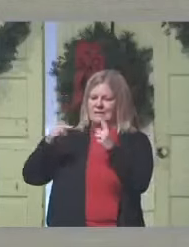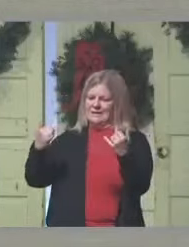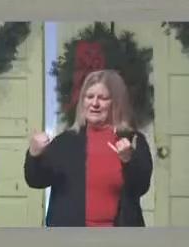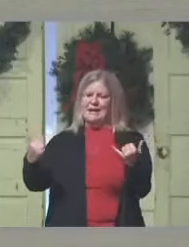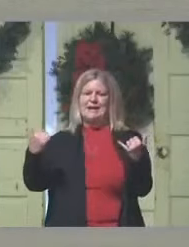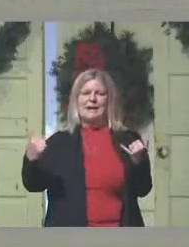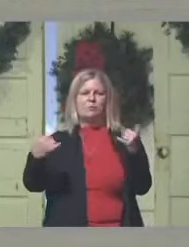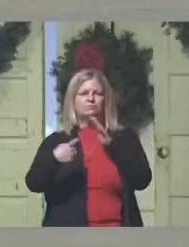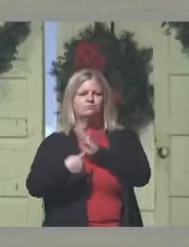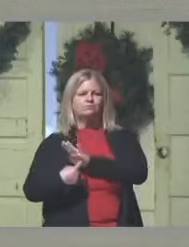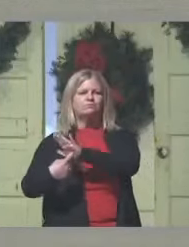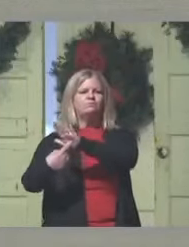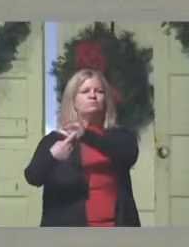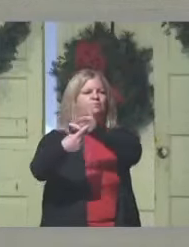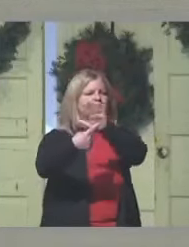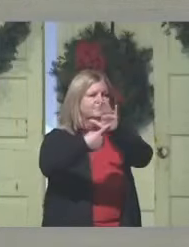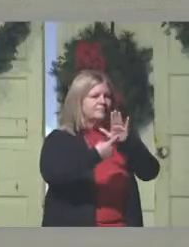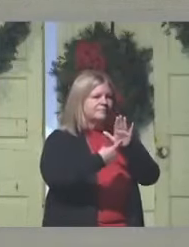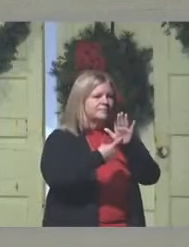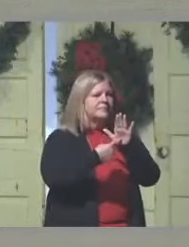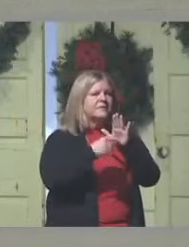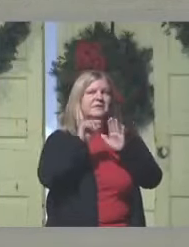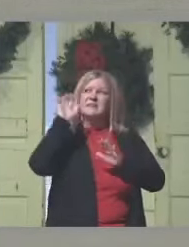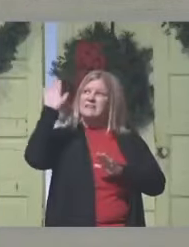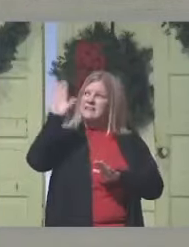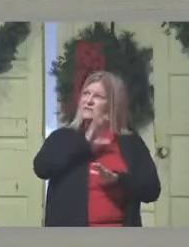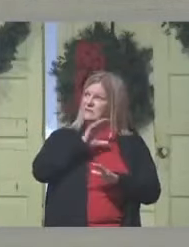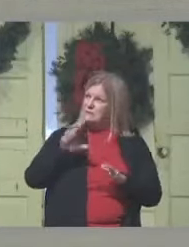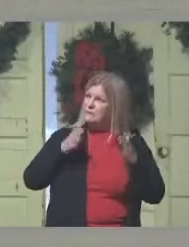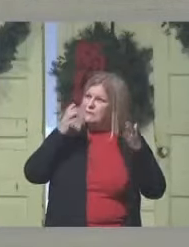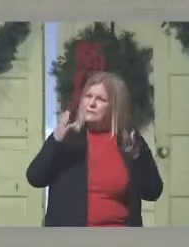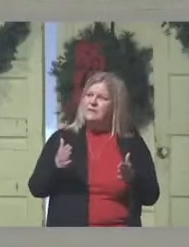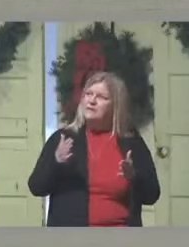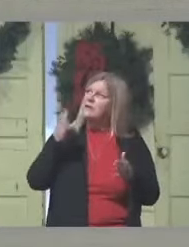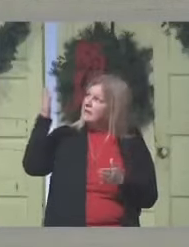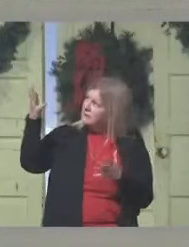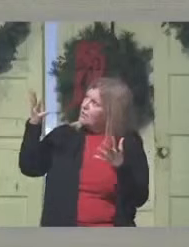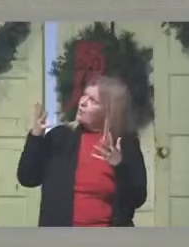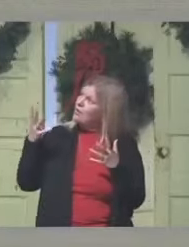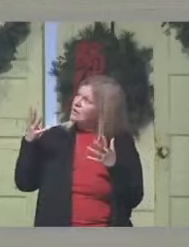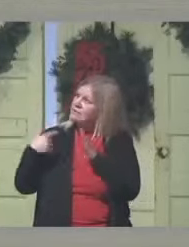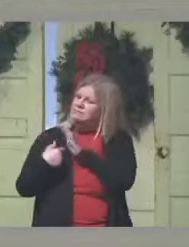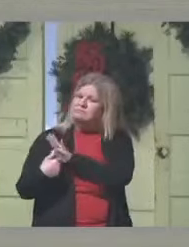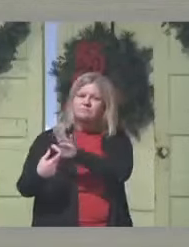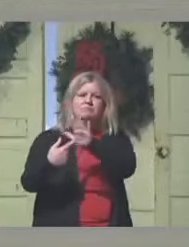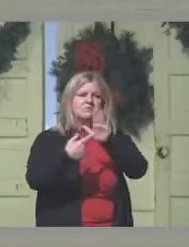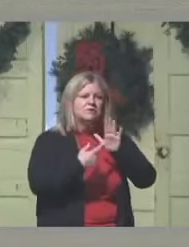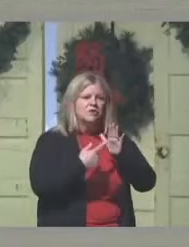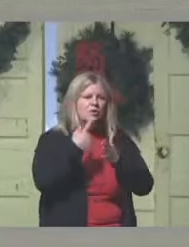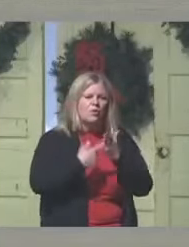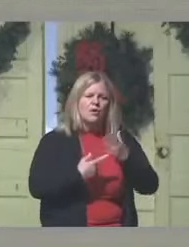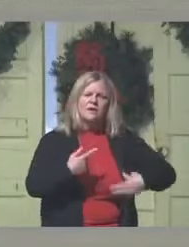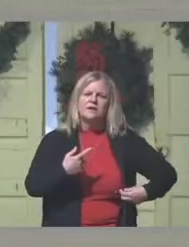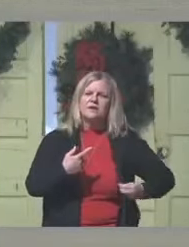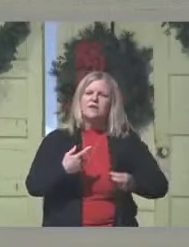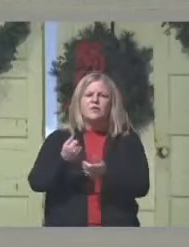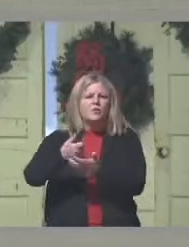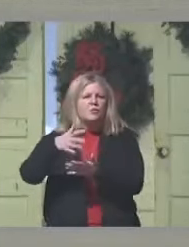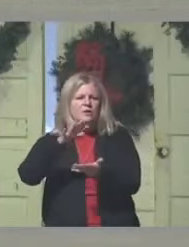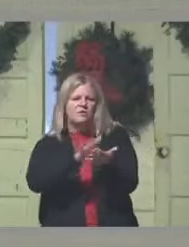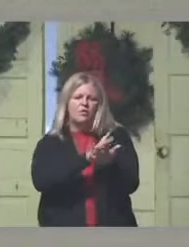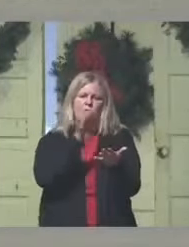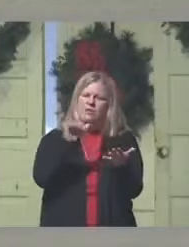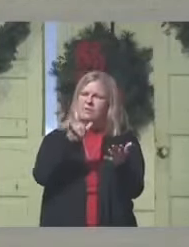been manifested to you, his saints, to whom God willed to make known what is the riches of the glory of